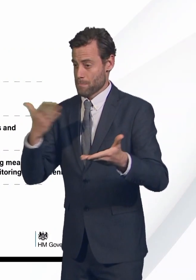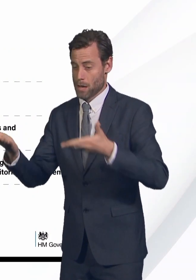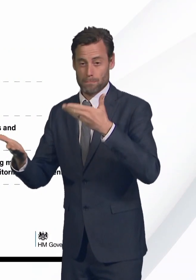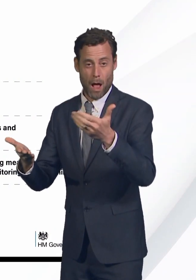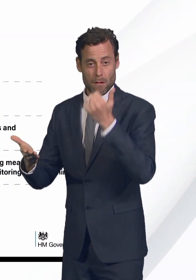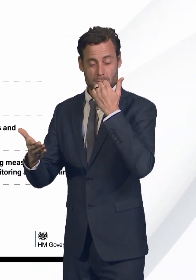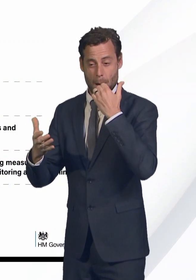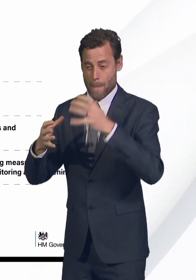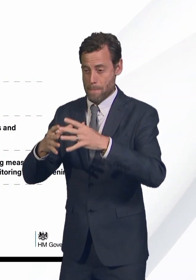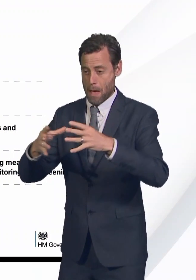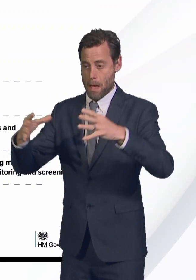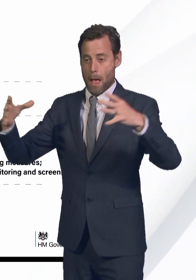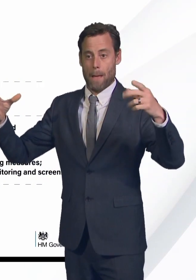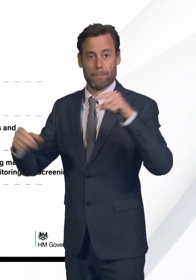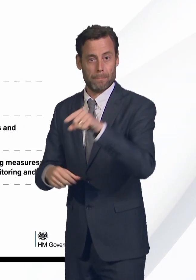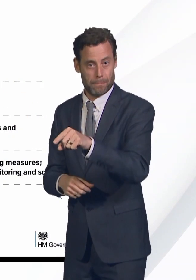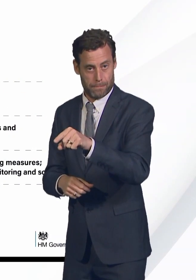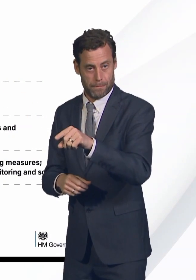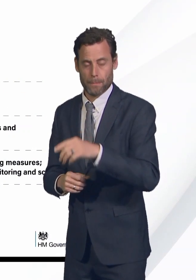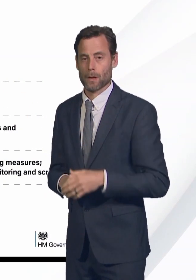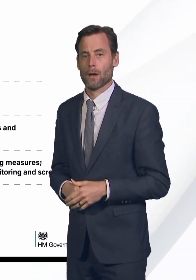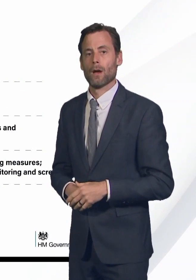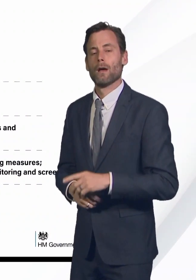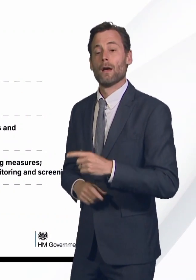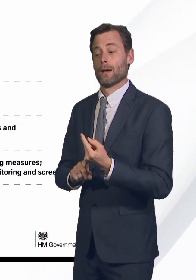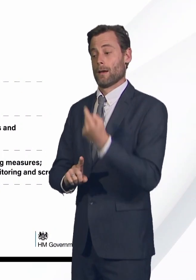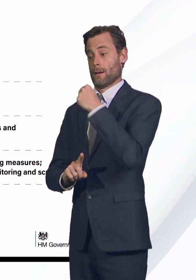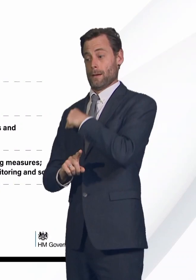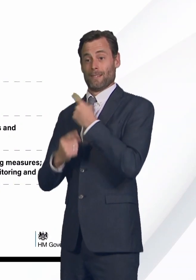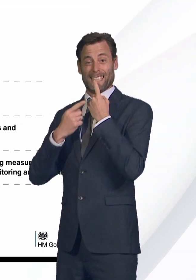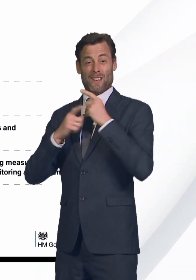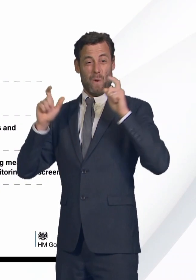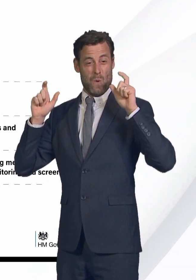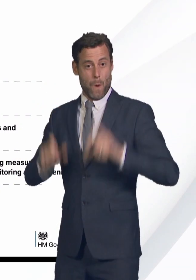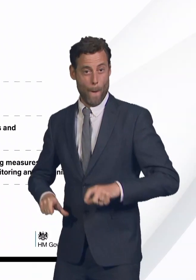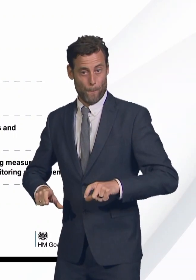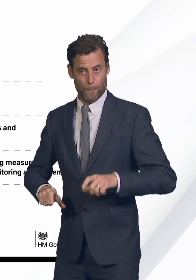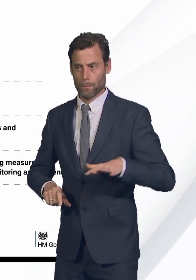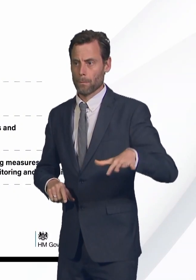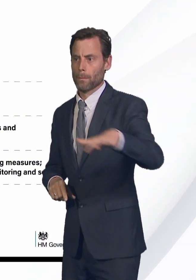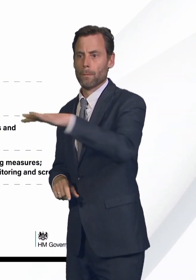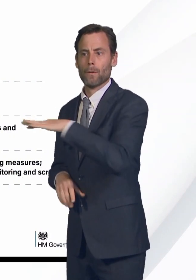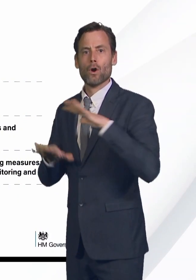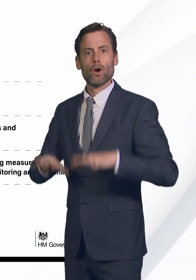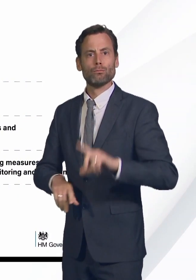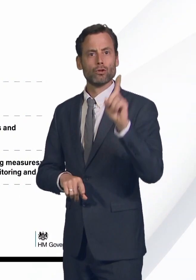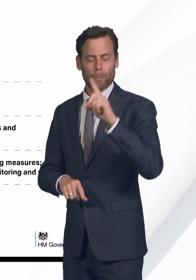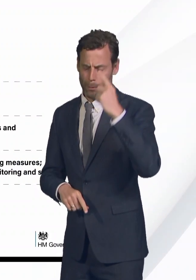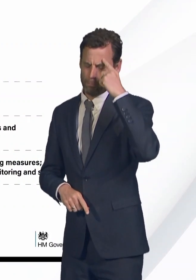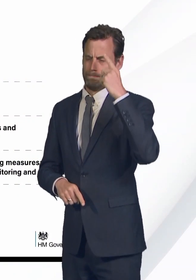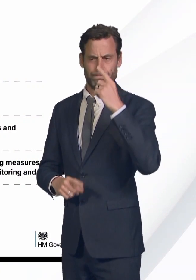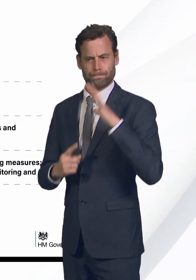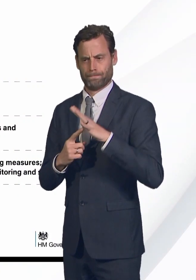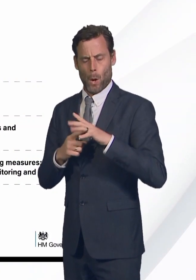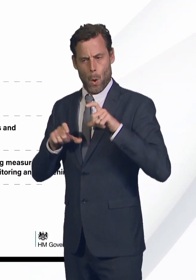rising exponentially. Thanks to the hard work and the sacrifices of the British people in the lockdown, we've helped